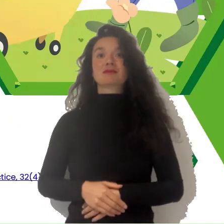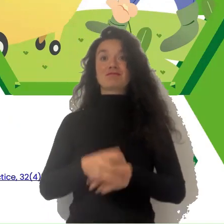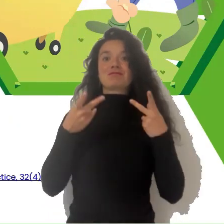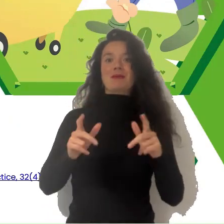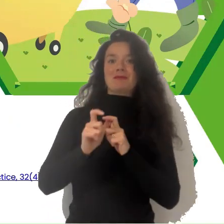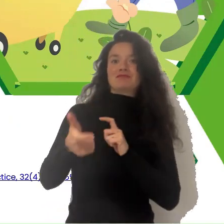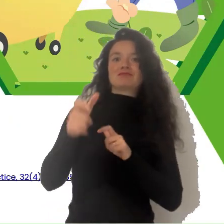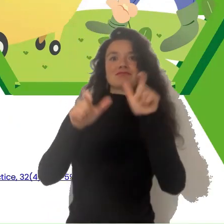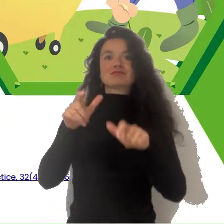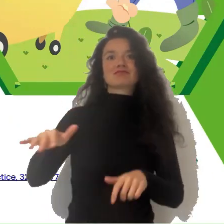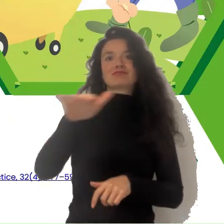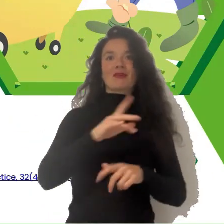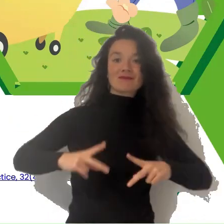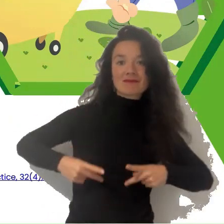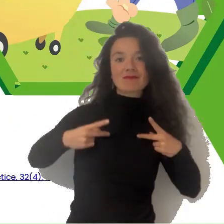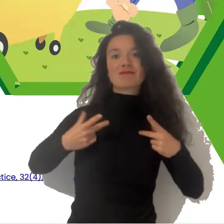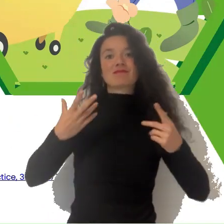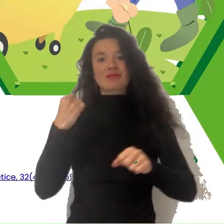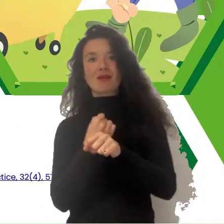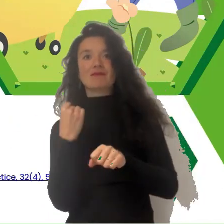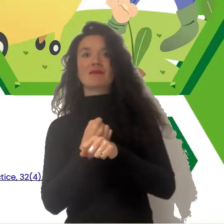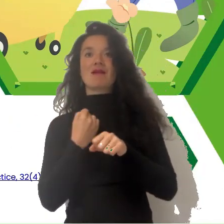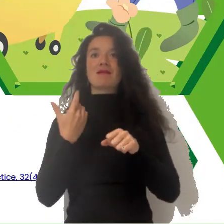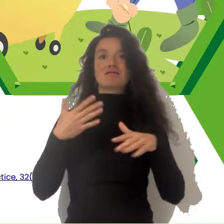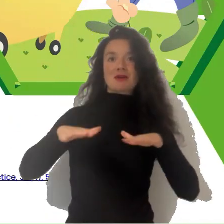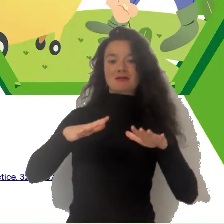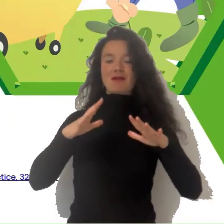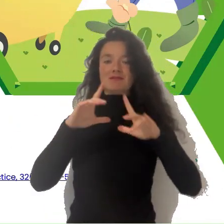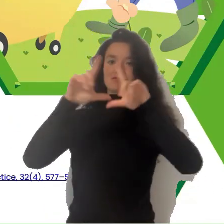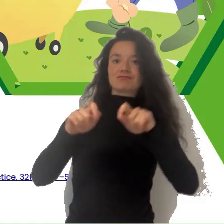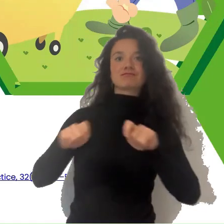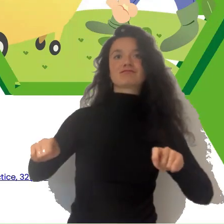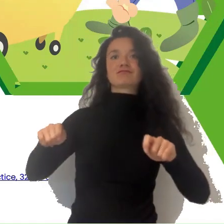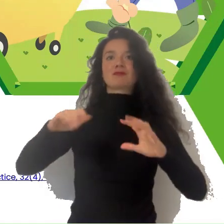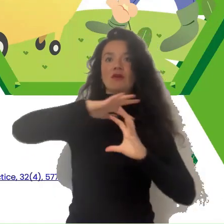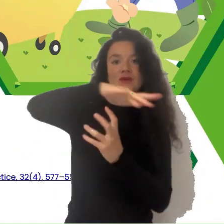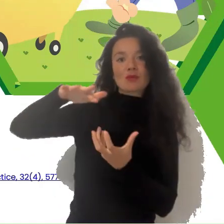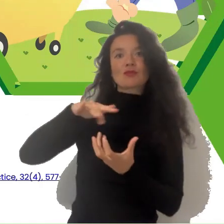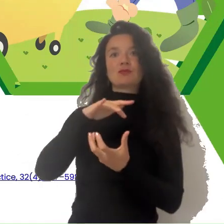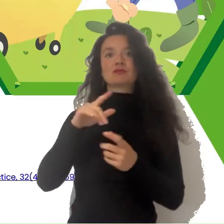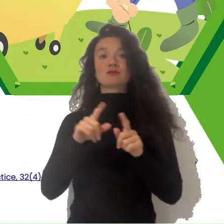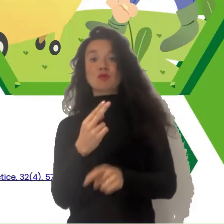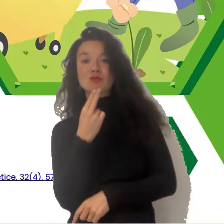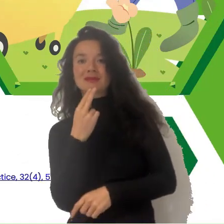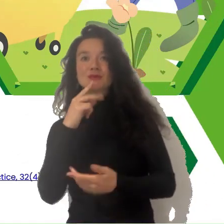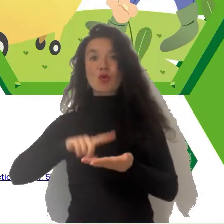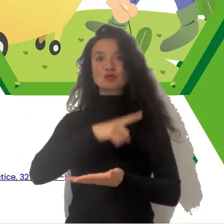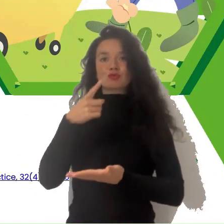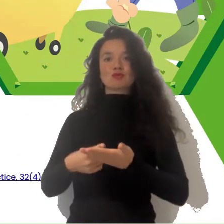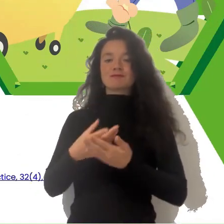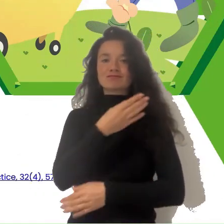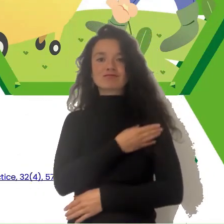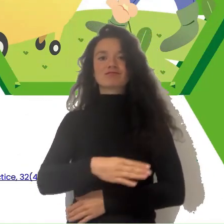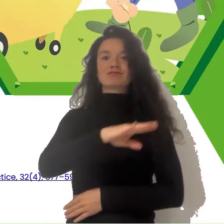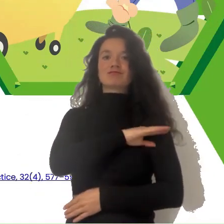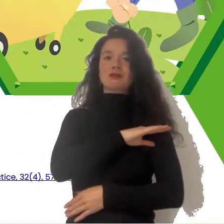skills has as values in course. Starting with understanding environmental issues